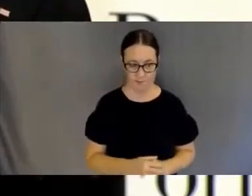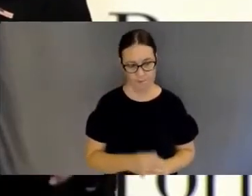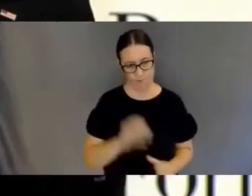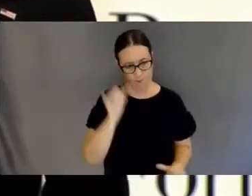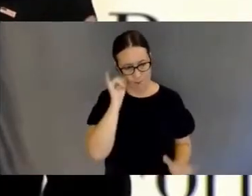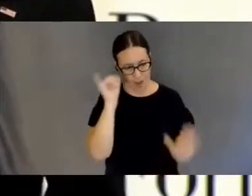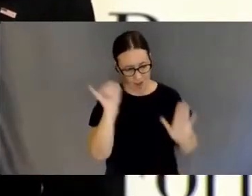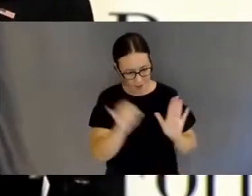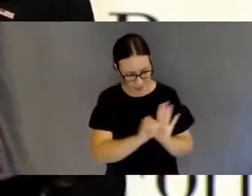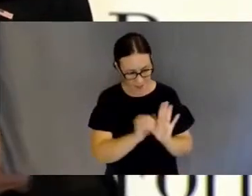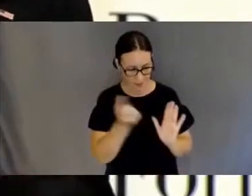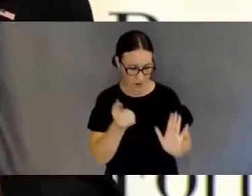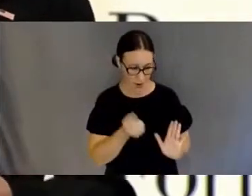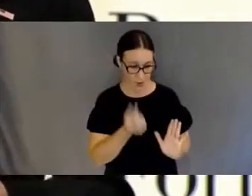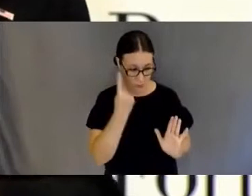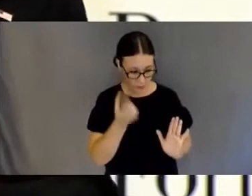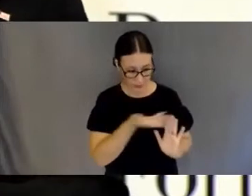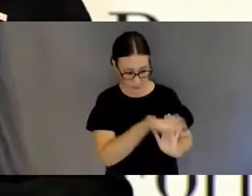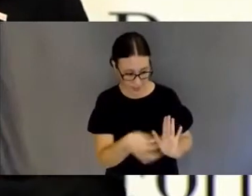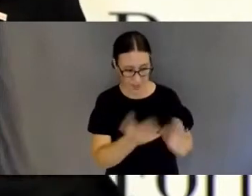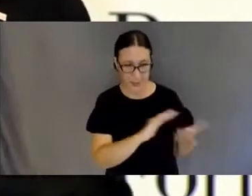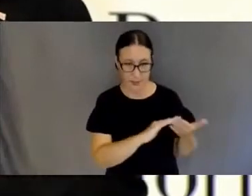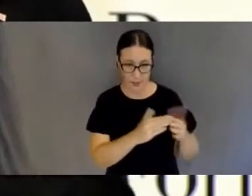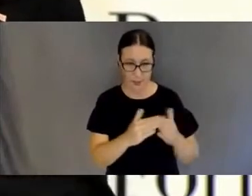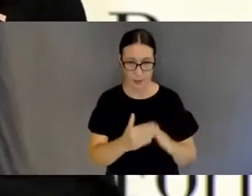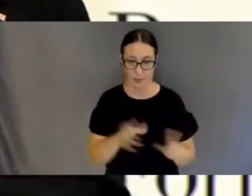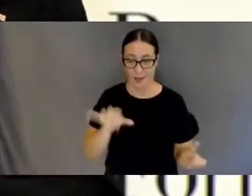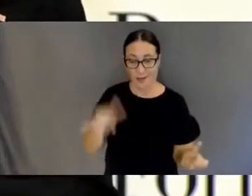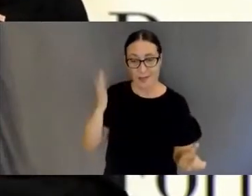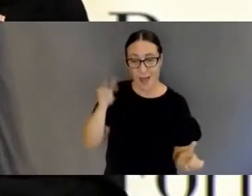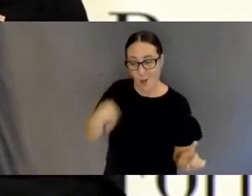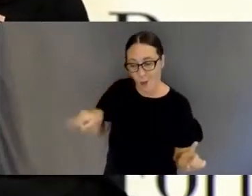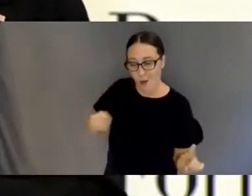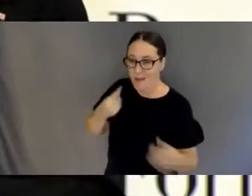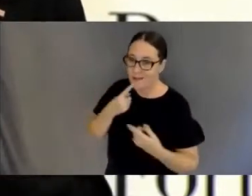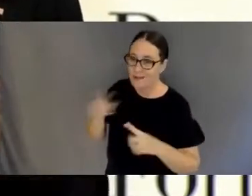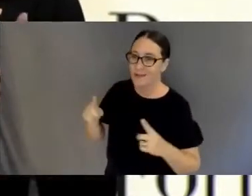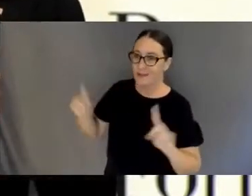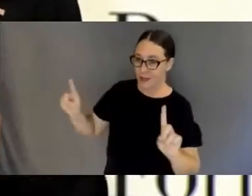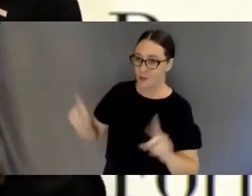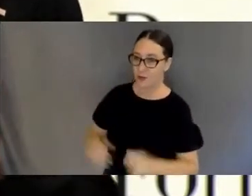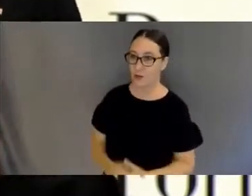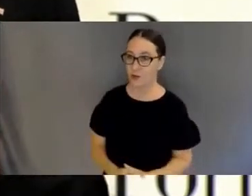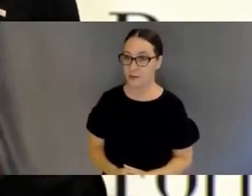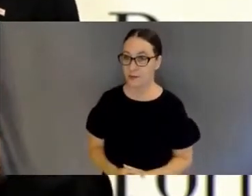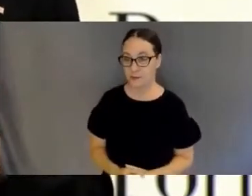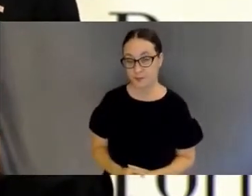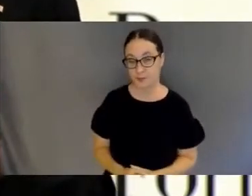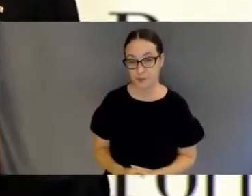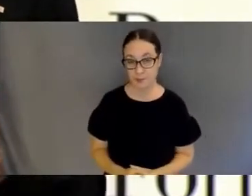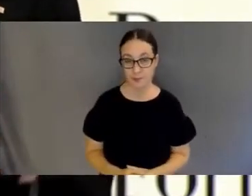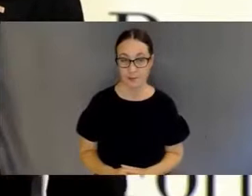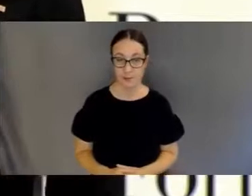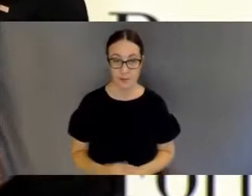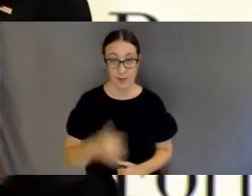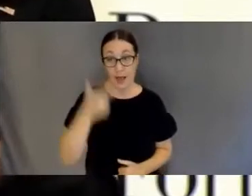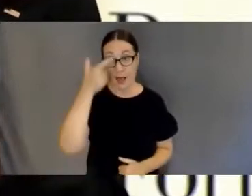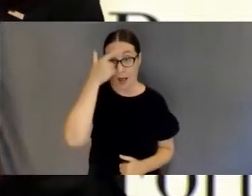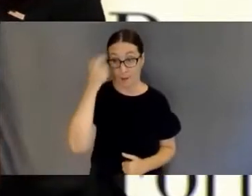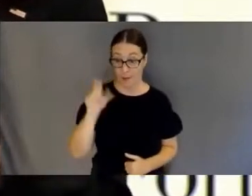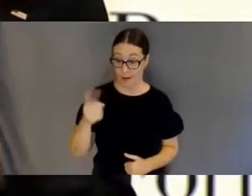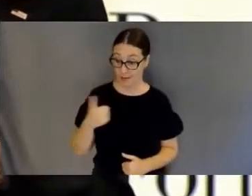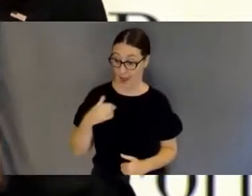and understand these communities, and that's what makes them so successful. And because they do, they